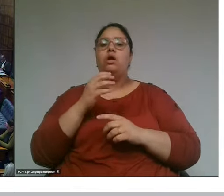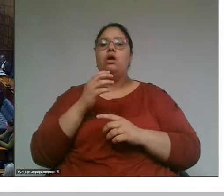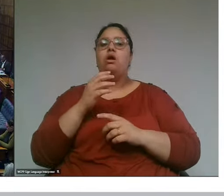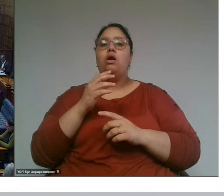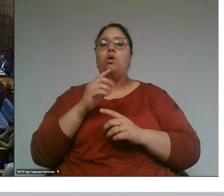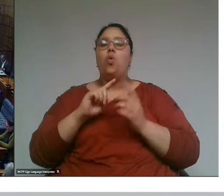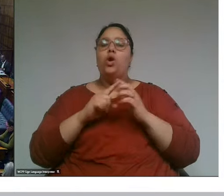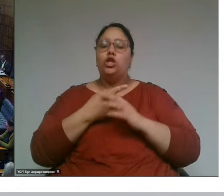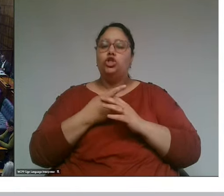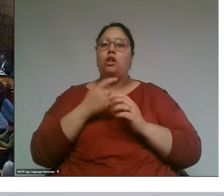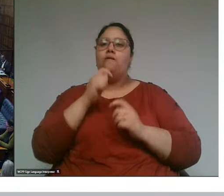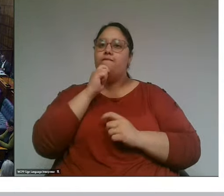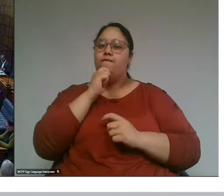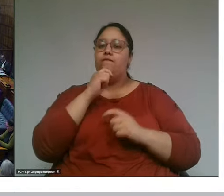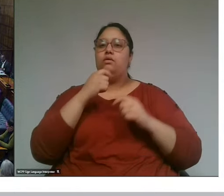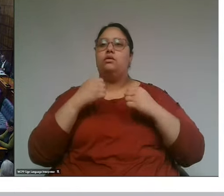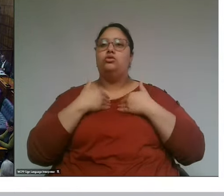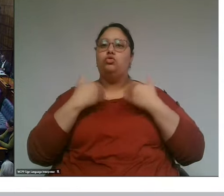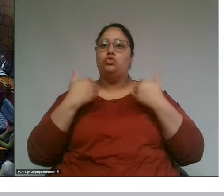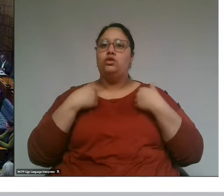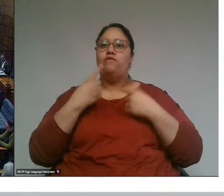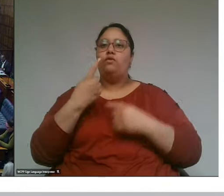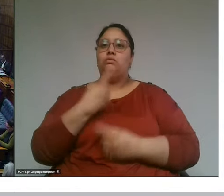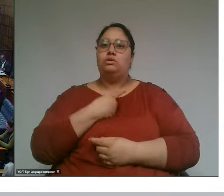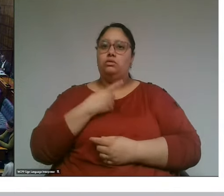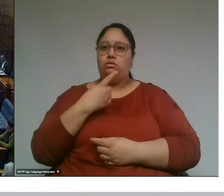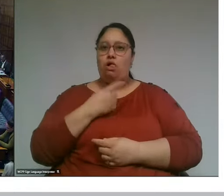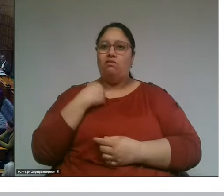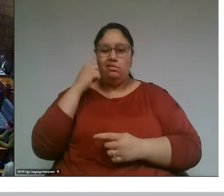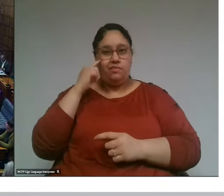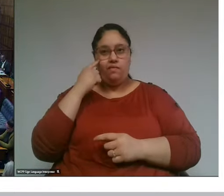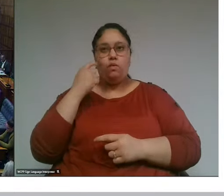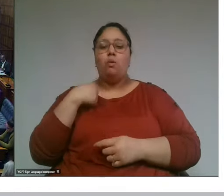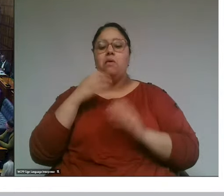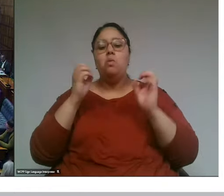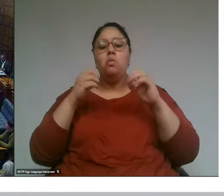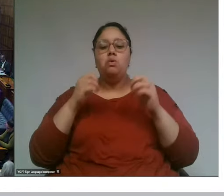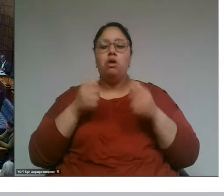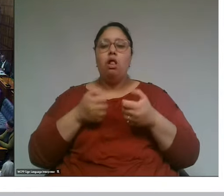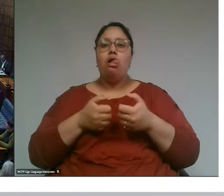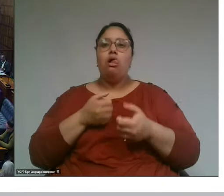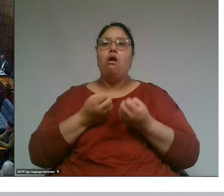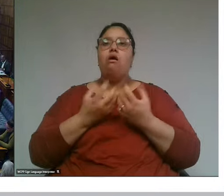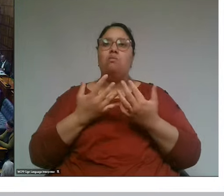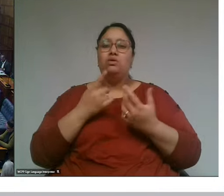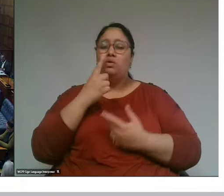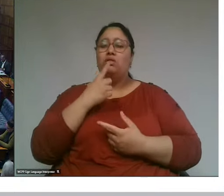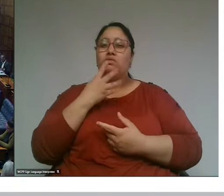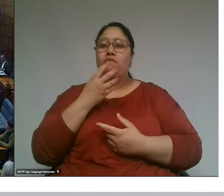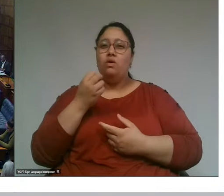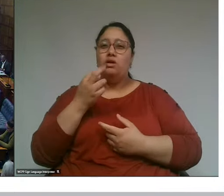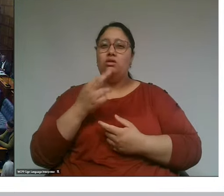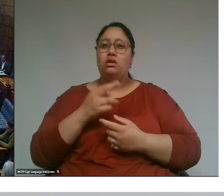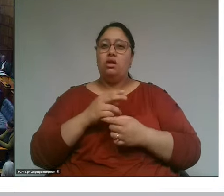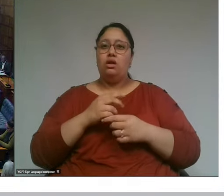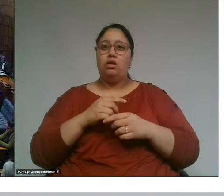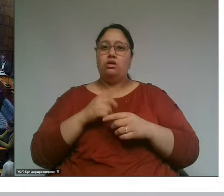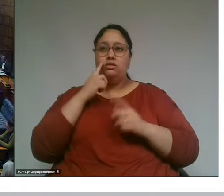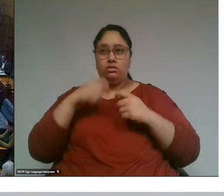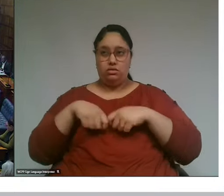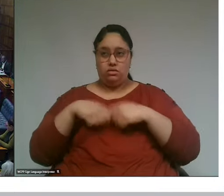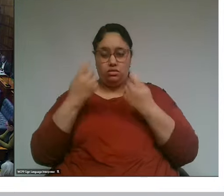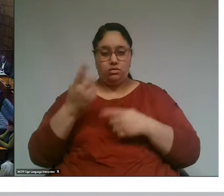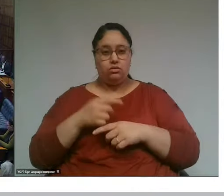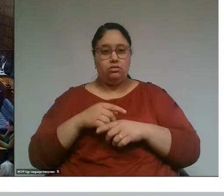of the main activity and then also being preparing to make sure that we have the right skills for what the